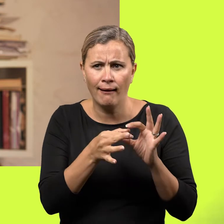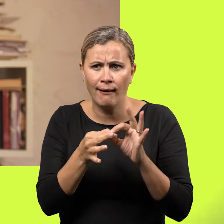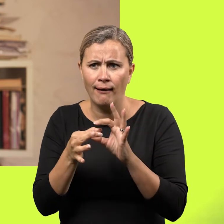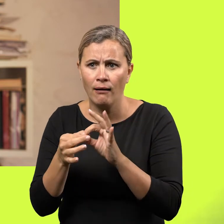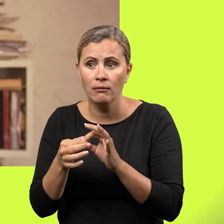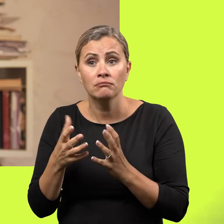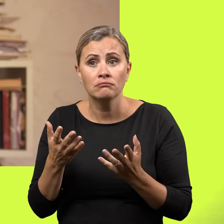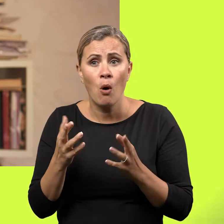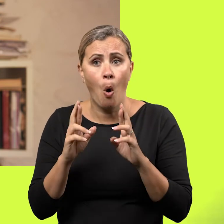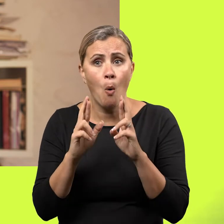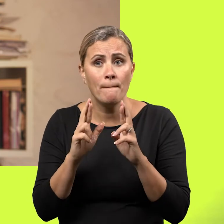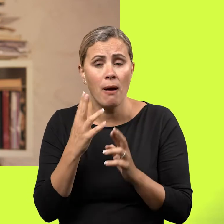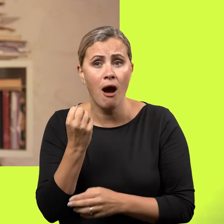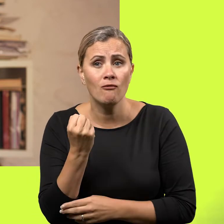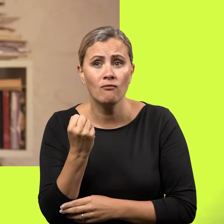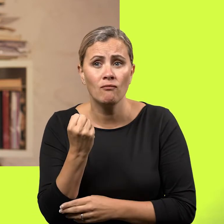There's hope.